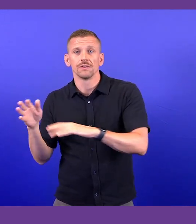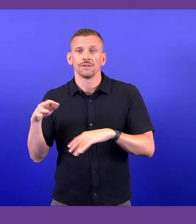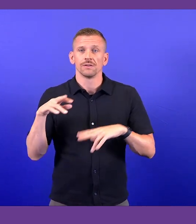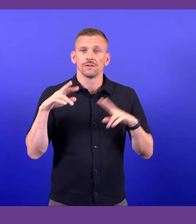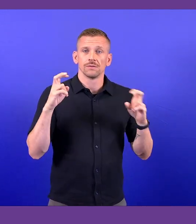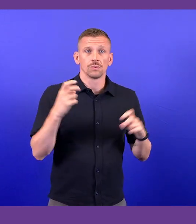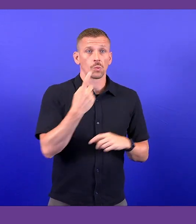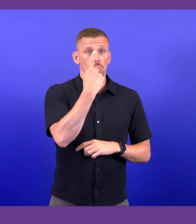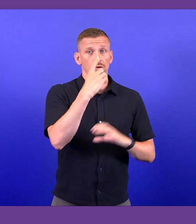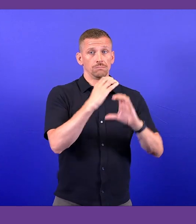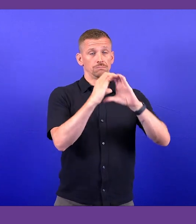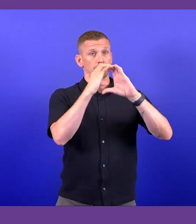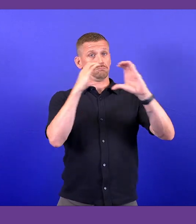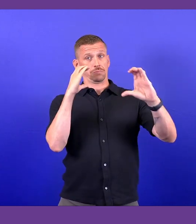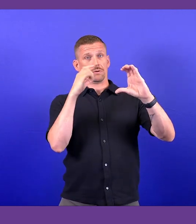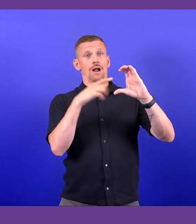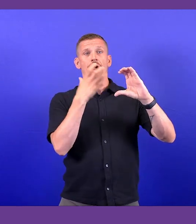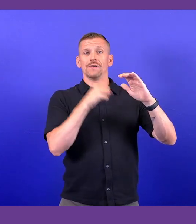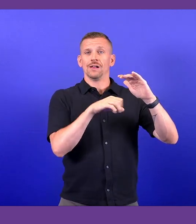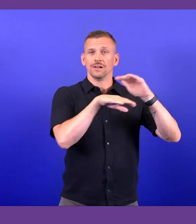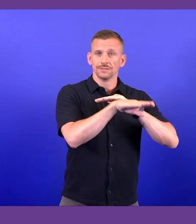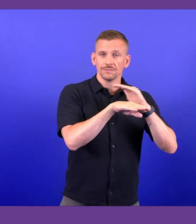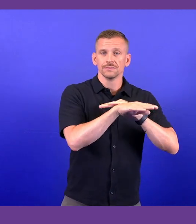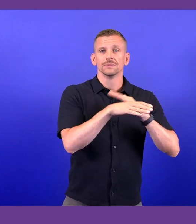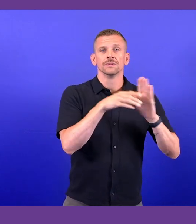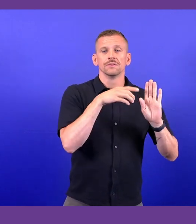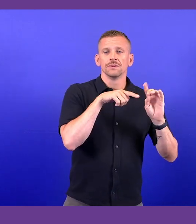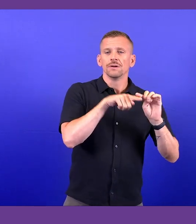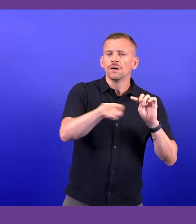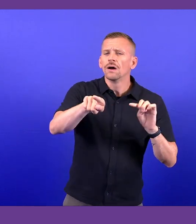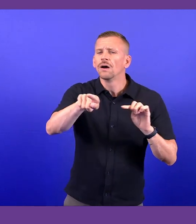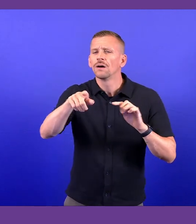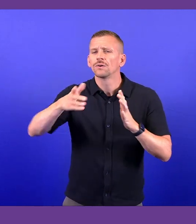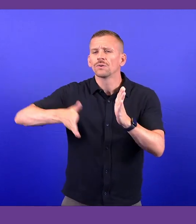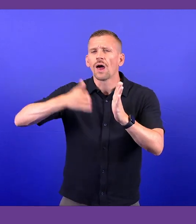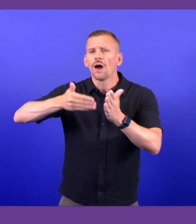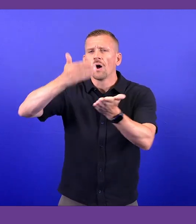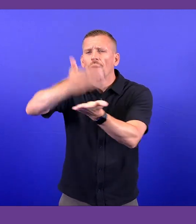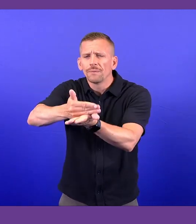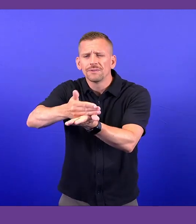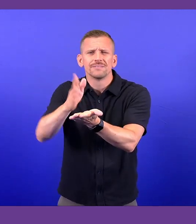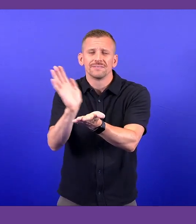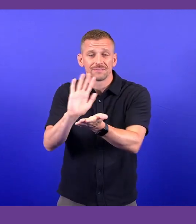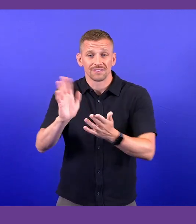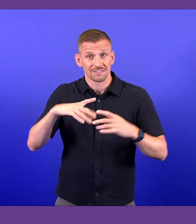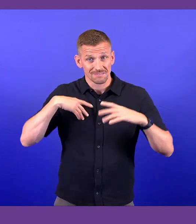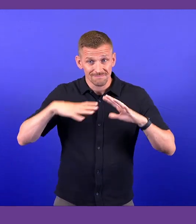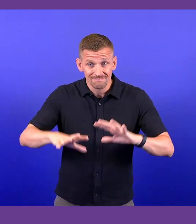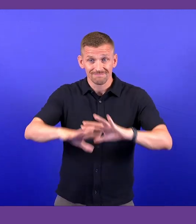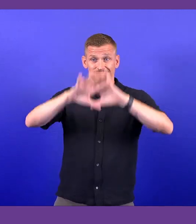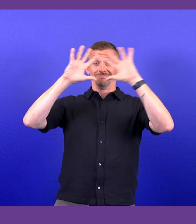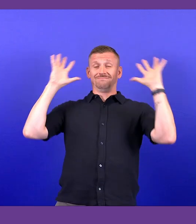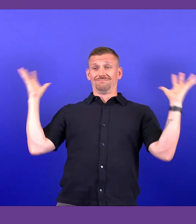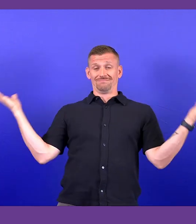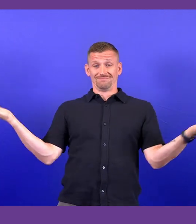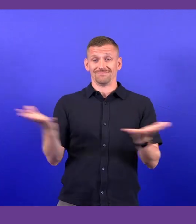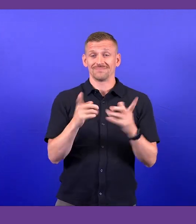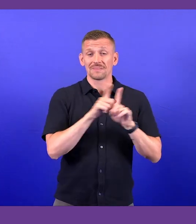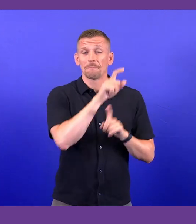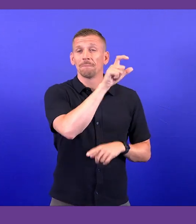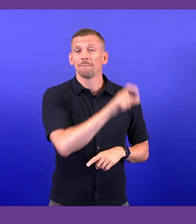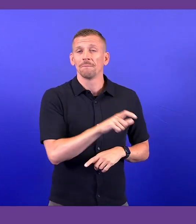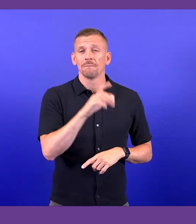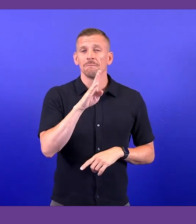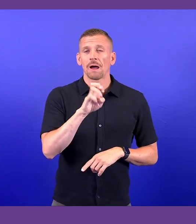but it's also, and Bertrand said it also, to have the whole way to reach the station and then entering the station, getting